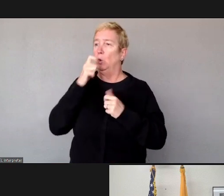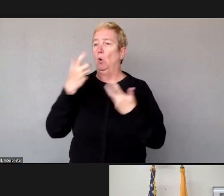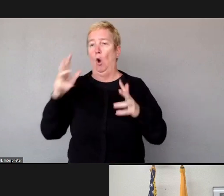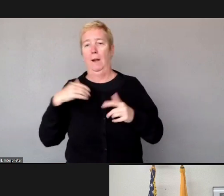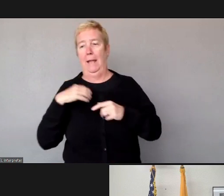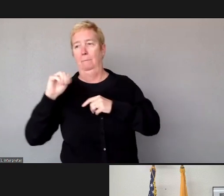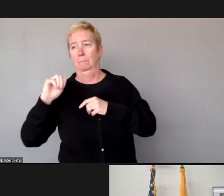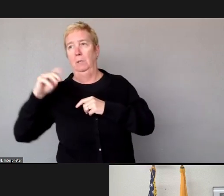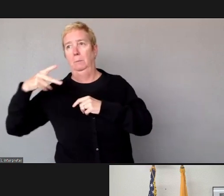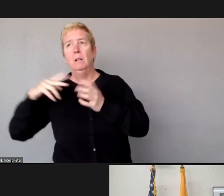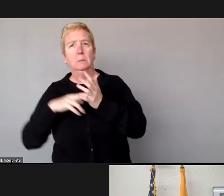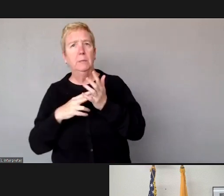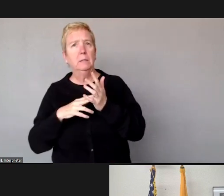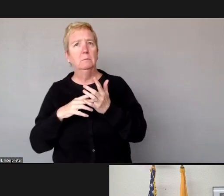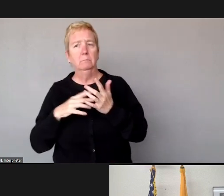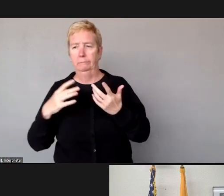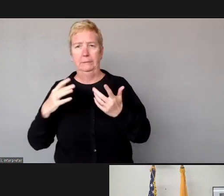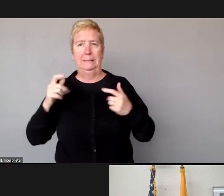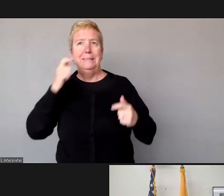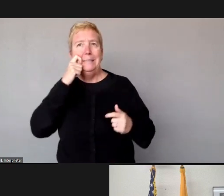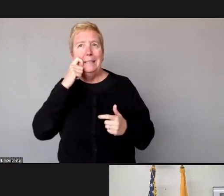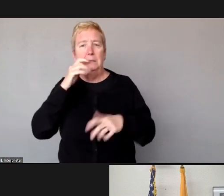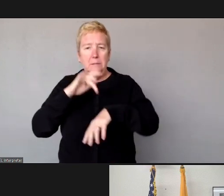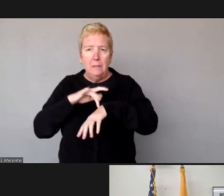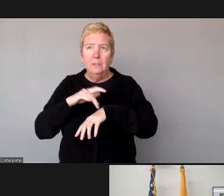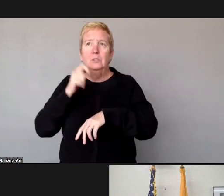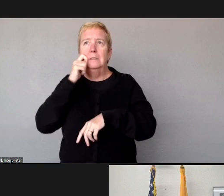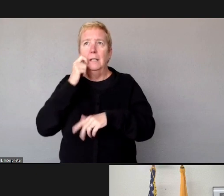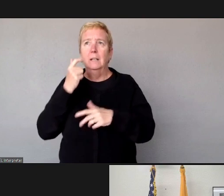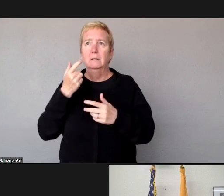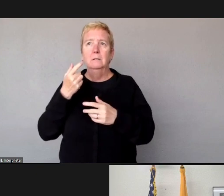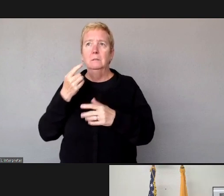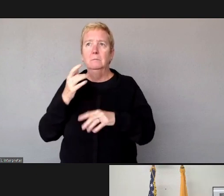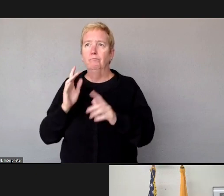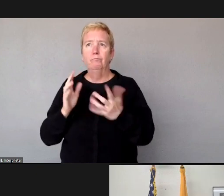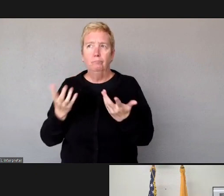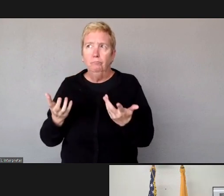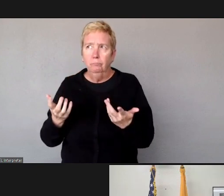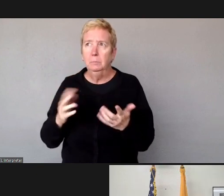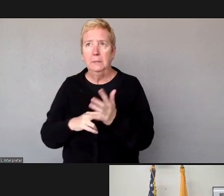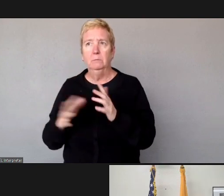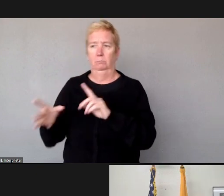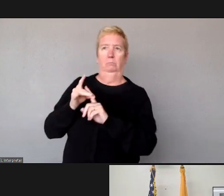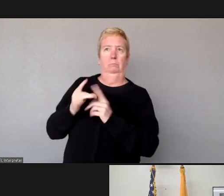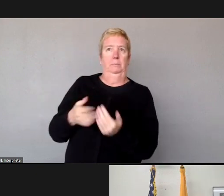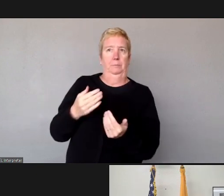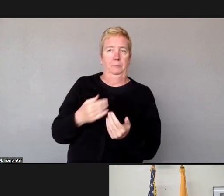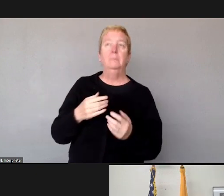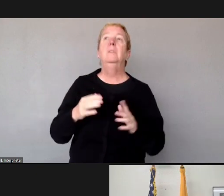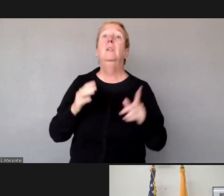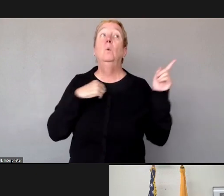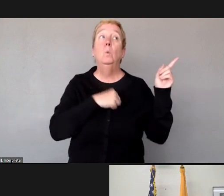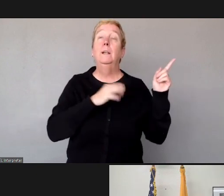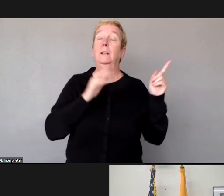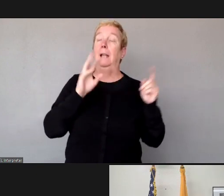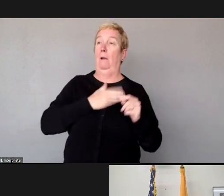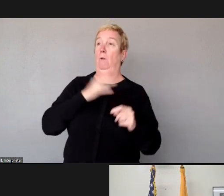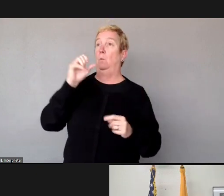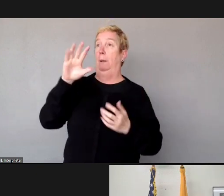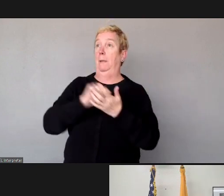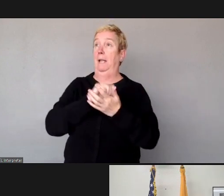skin-to-skin contact with someone who has monkeypox. We also have on our website a messaging toolkit that anybody can use.